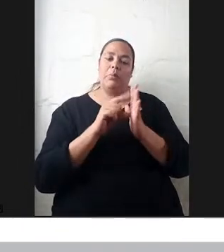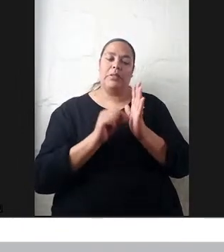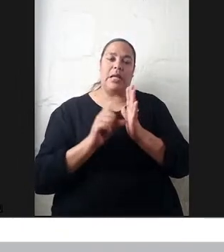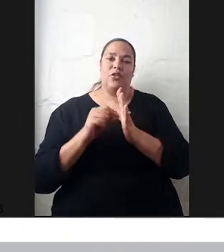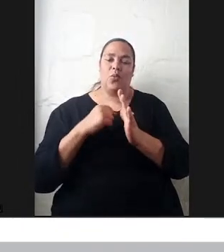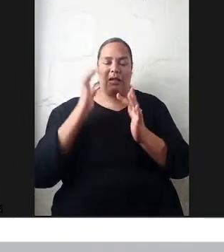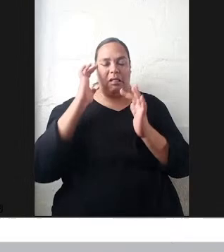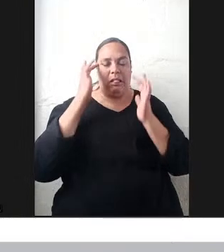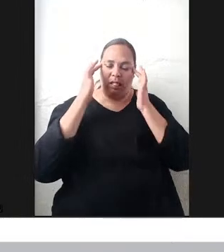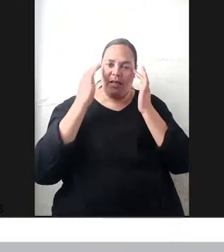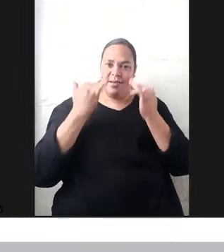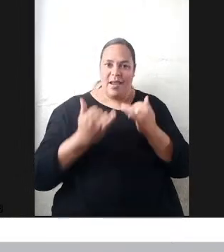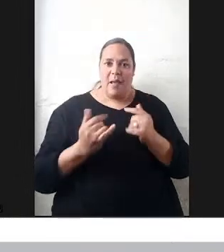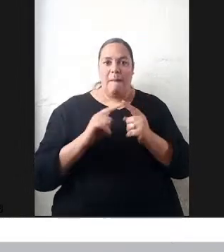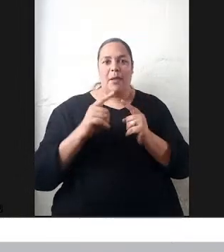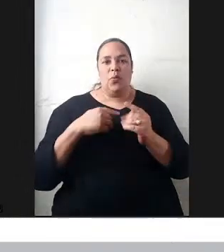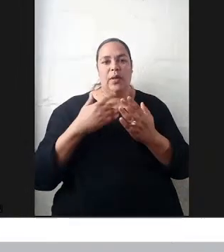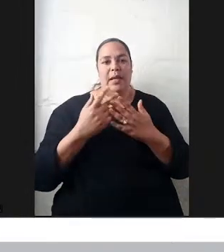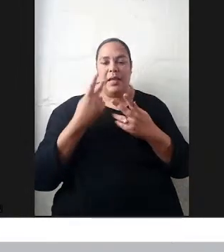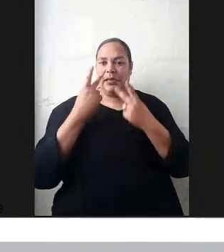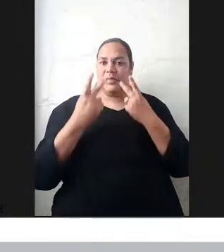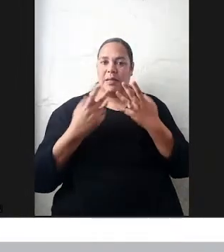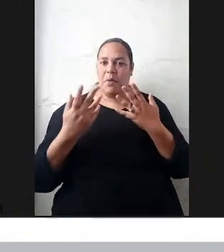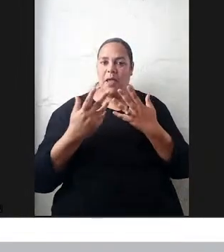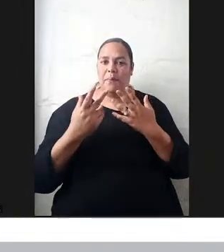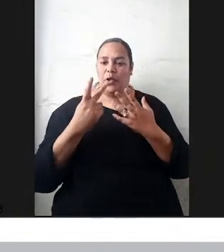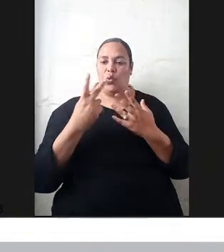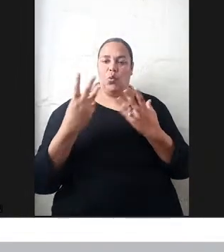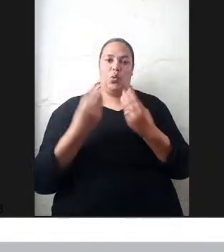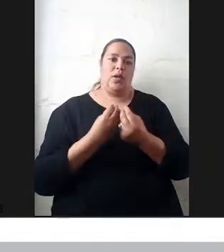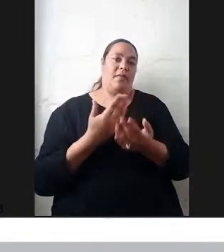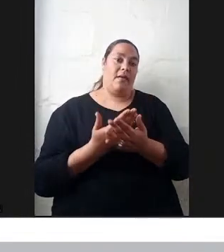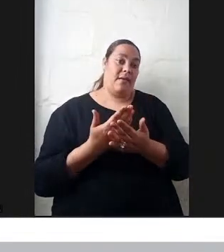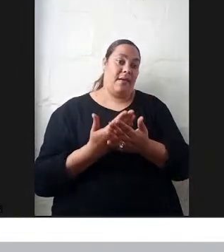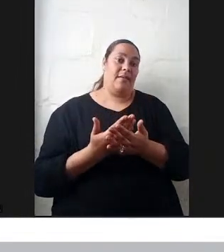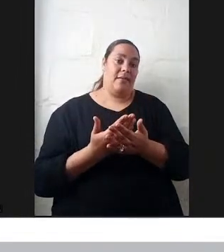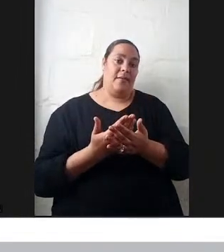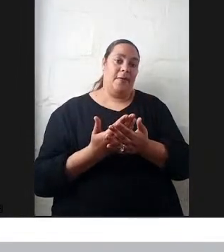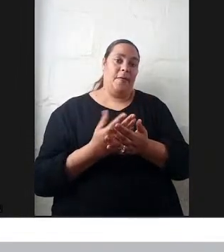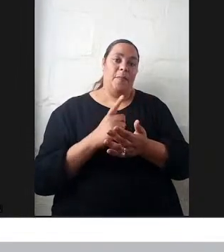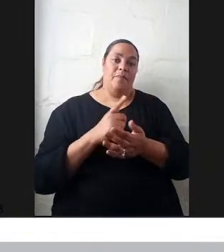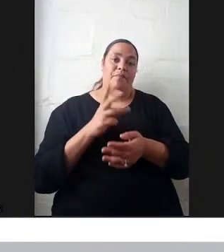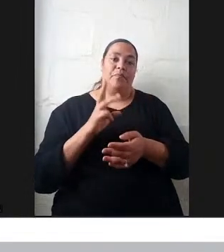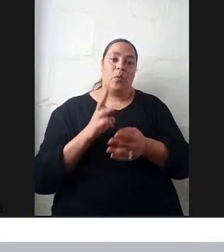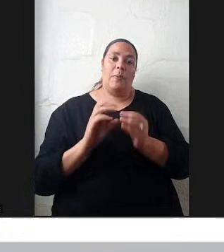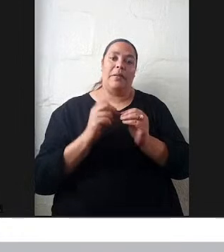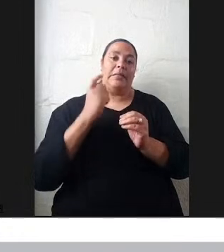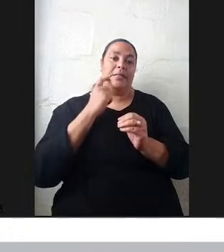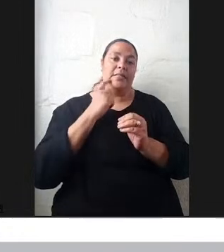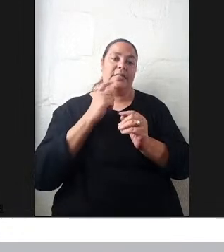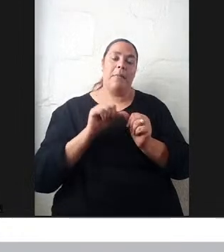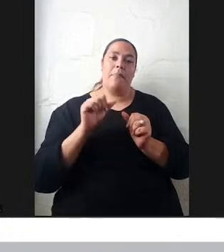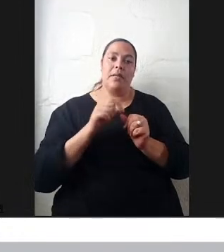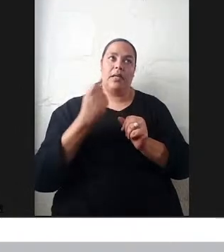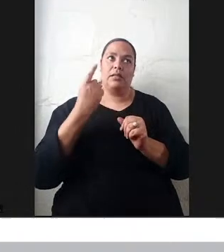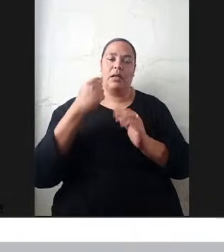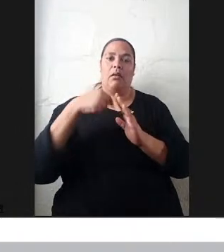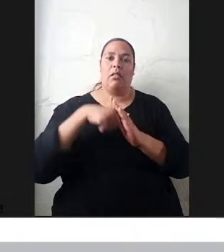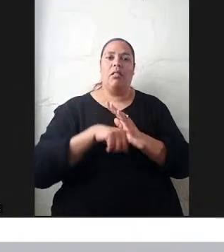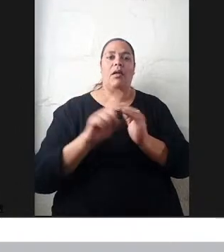but we can perhaps pair the two together because then it will also give us a better insight into the next